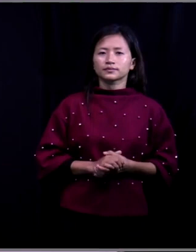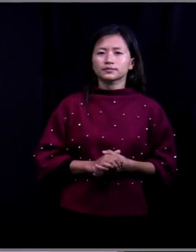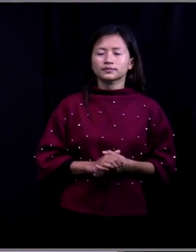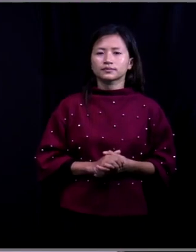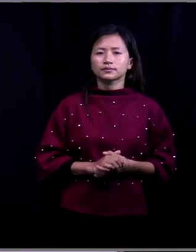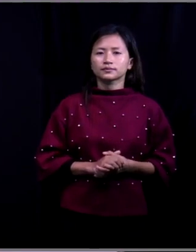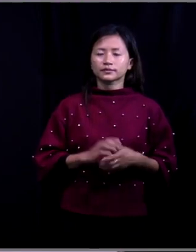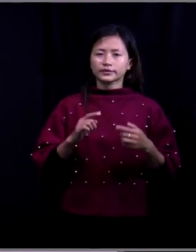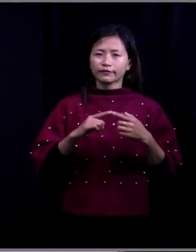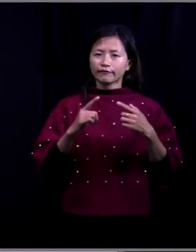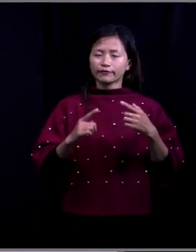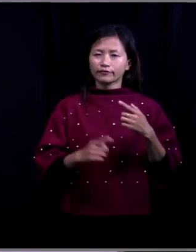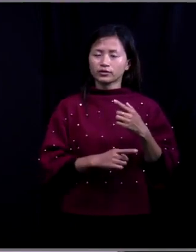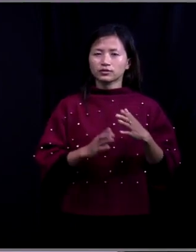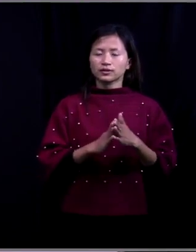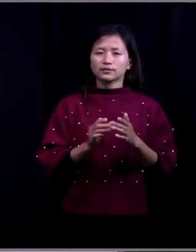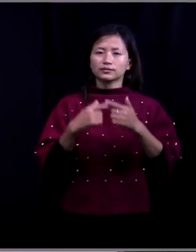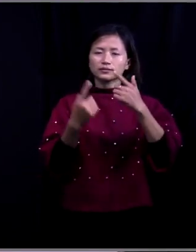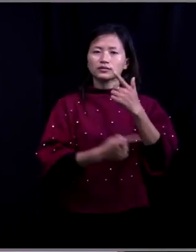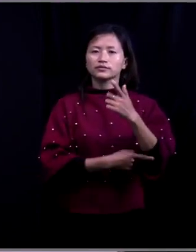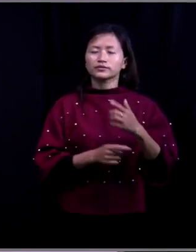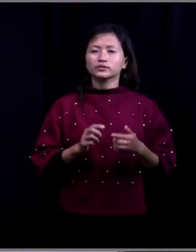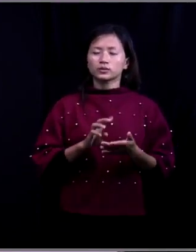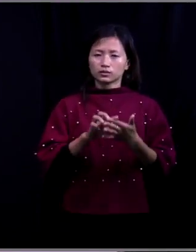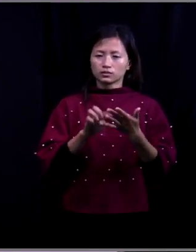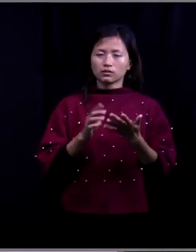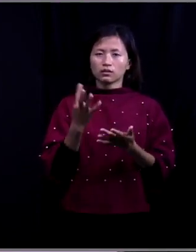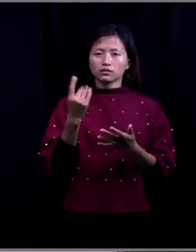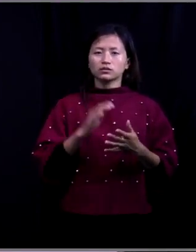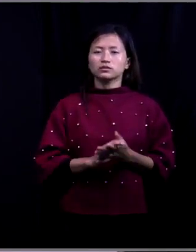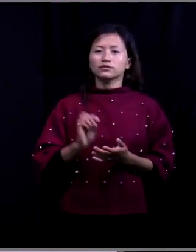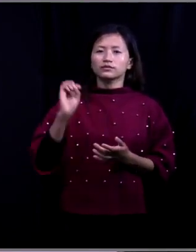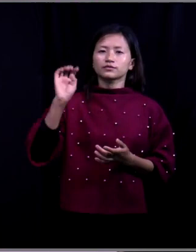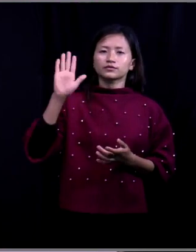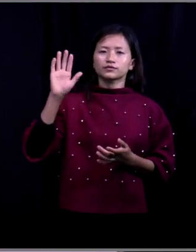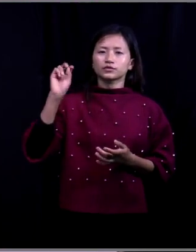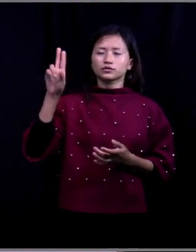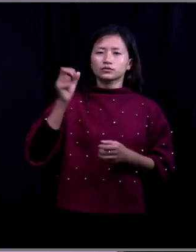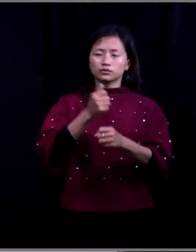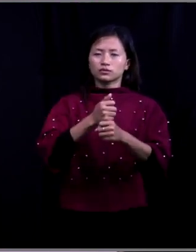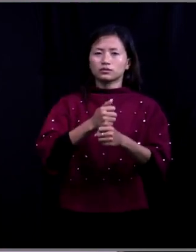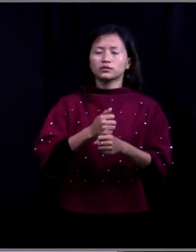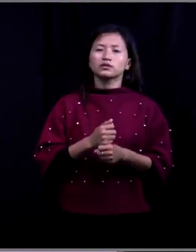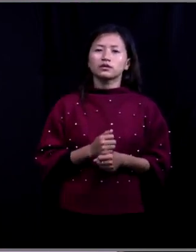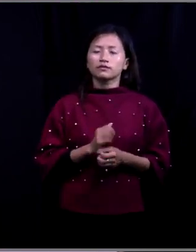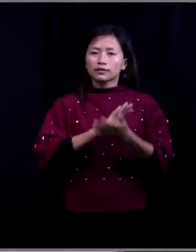Then finally, if we are asked to calculate the number of atoms in 52 grams of helium.